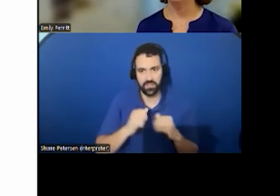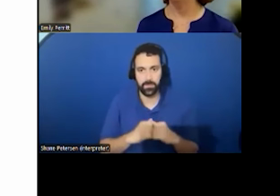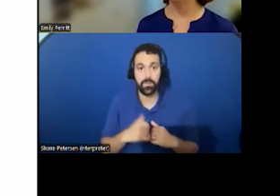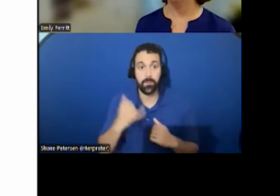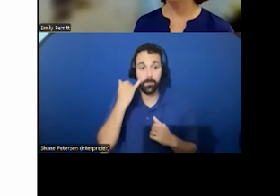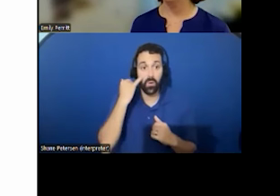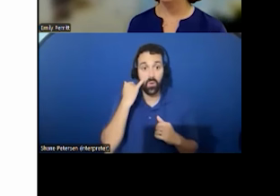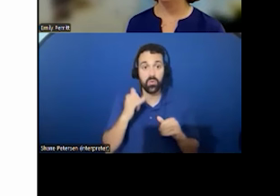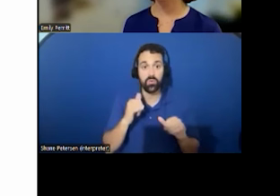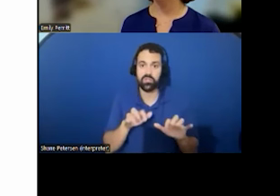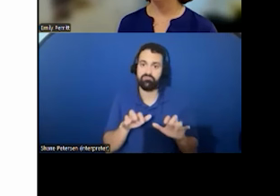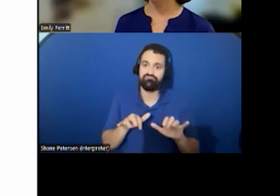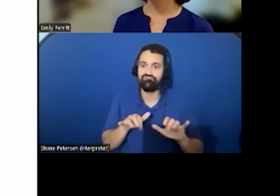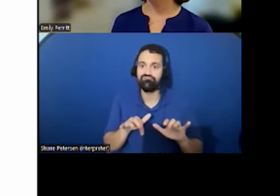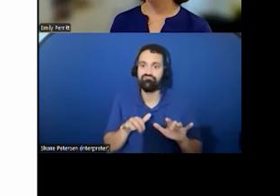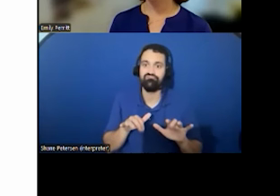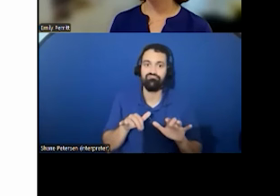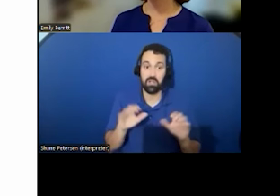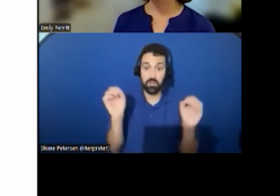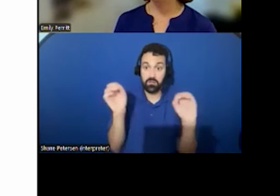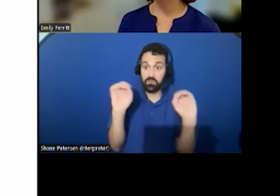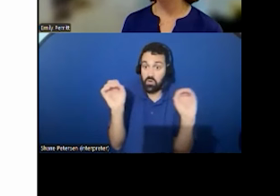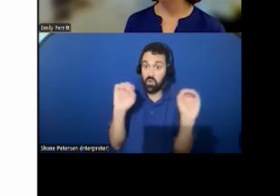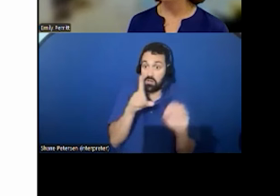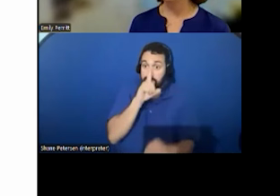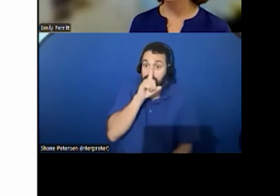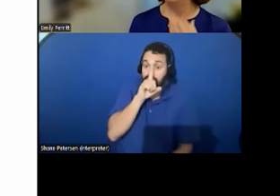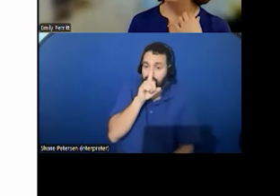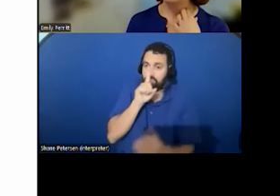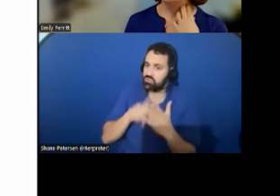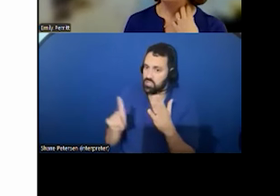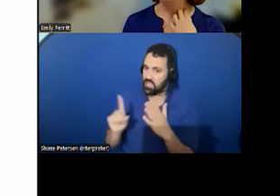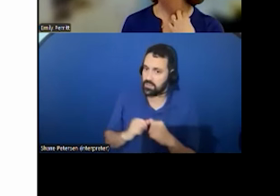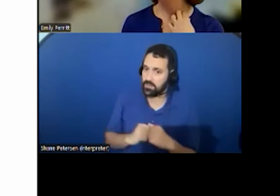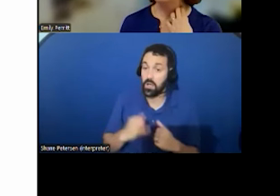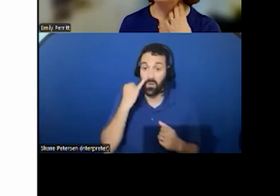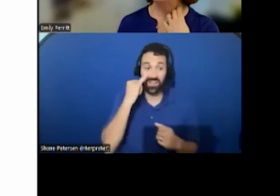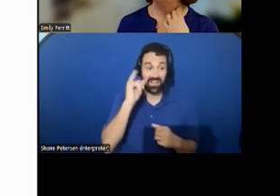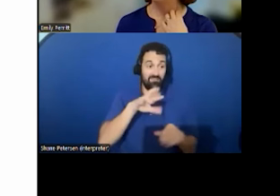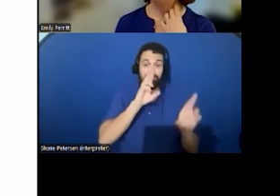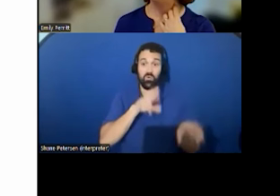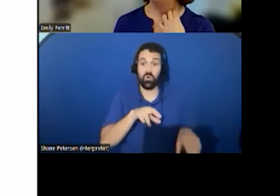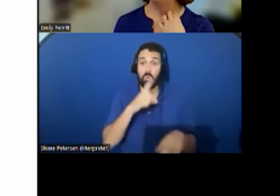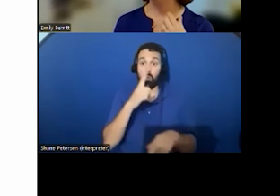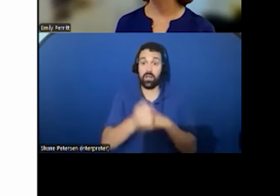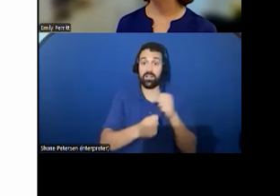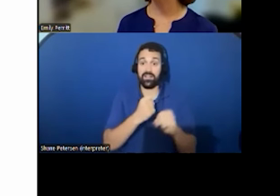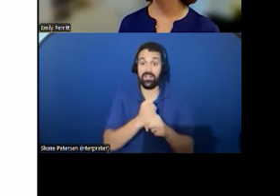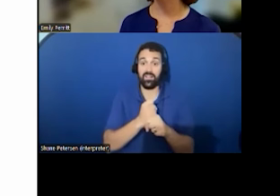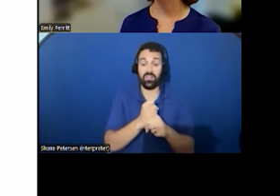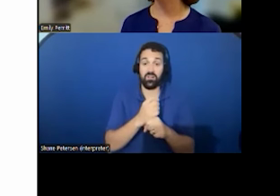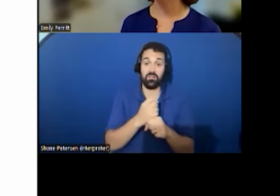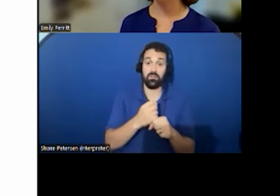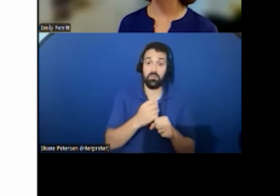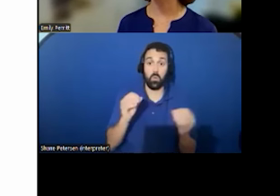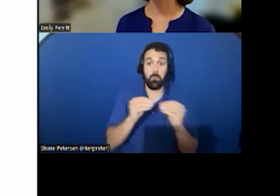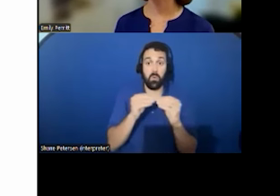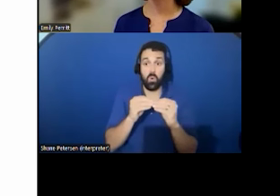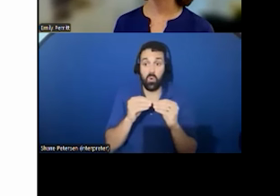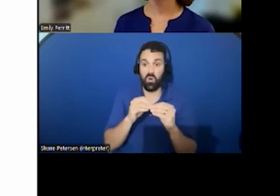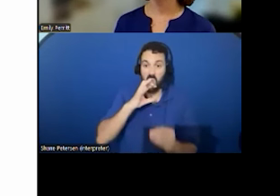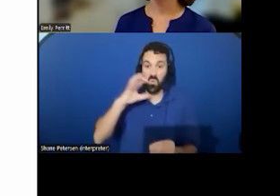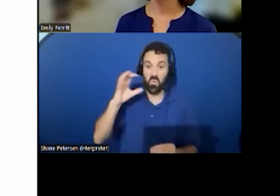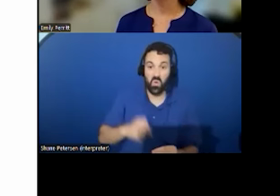testing, you're going to want to avoid that. If the report is more than a year old or not dated. Now, in some cases, you're going to